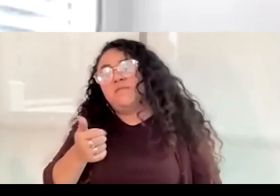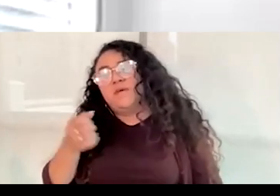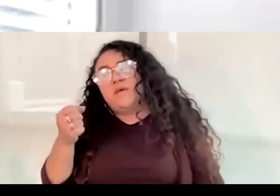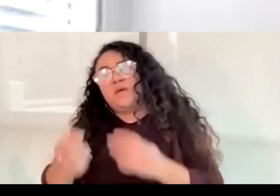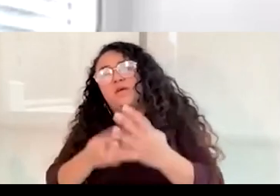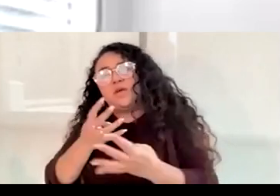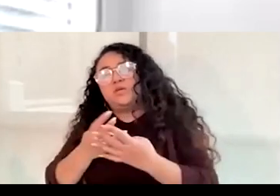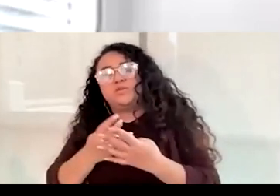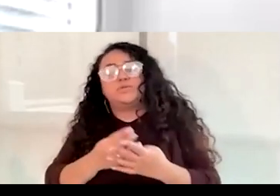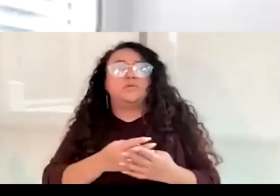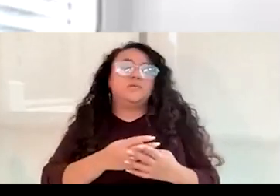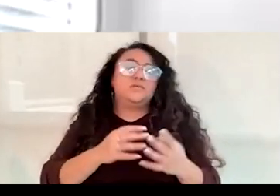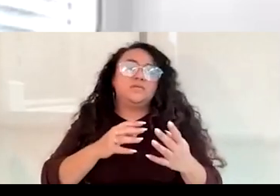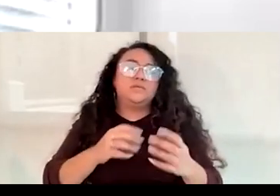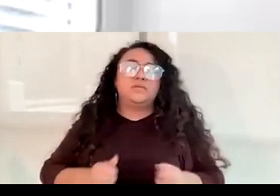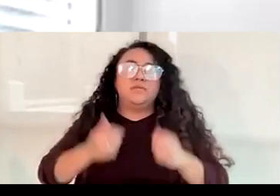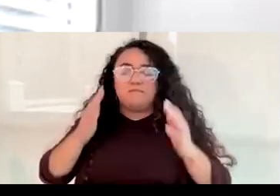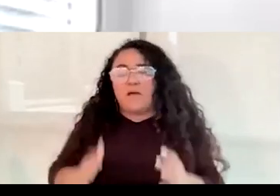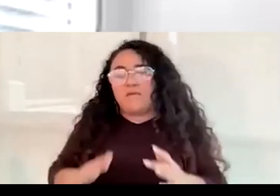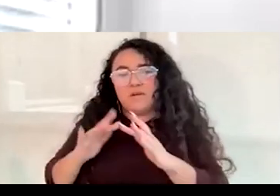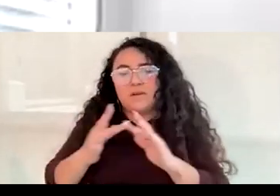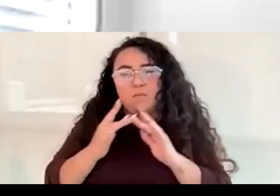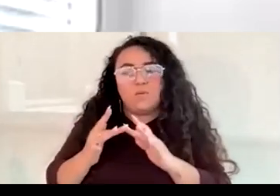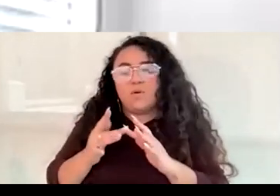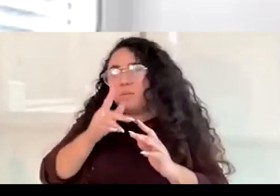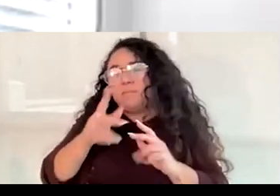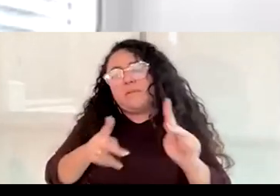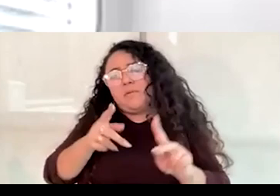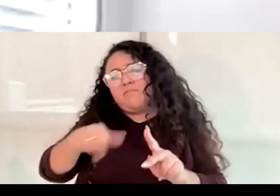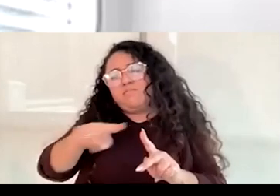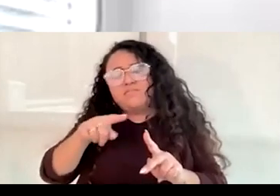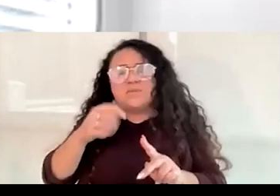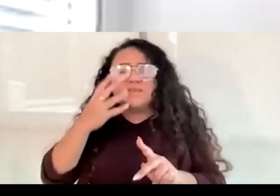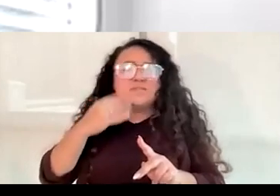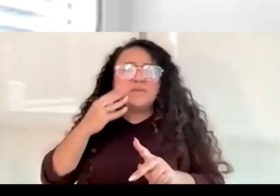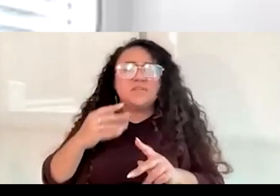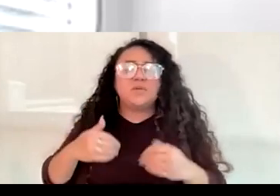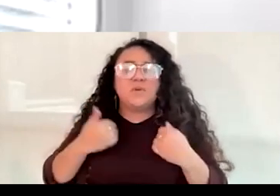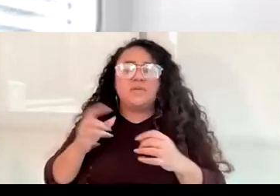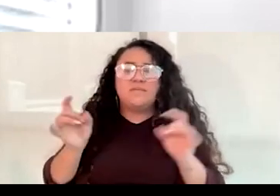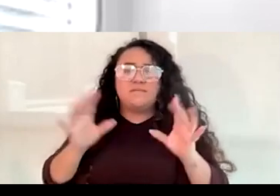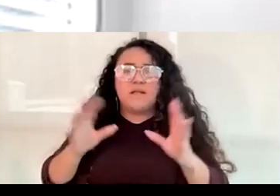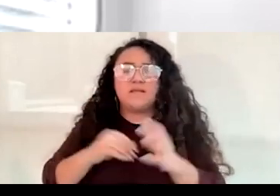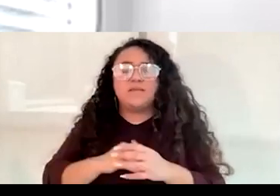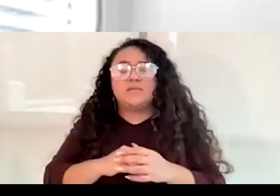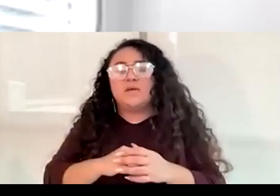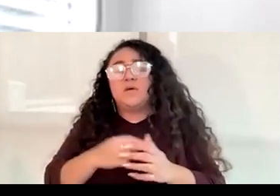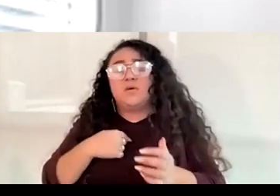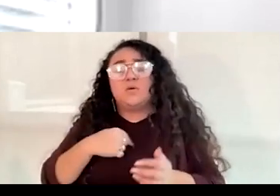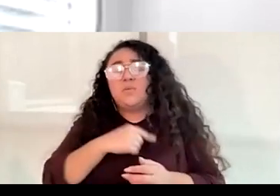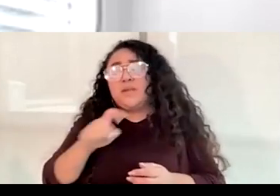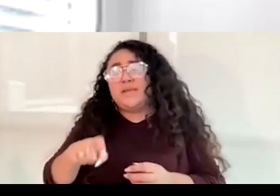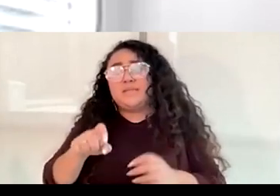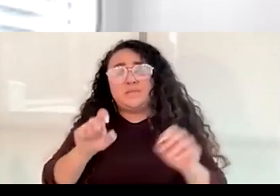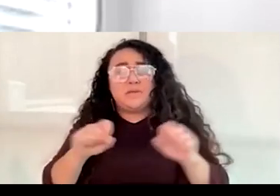impacted by youth violence. And so being in the realm to hear and listen to all sides and think about